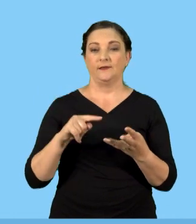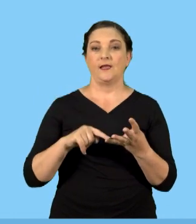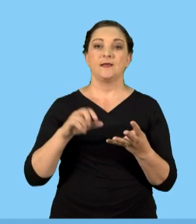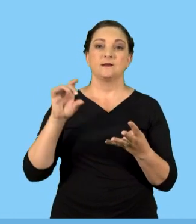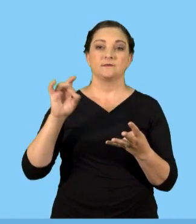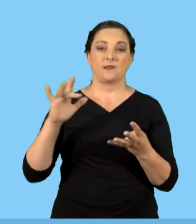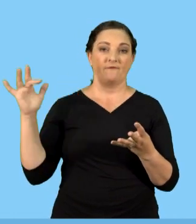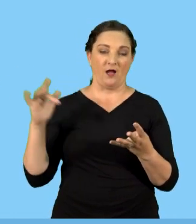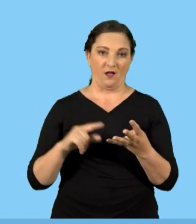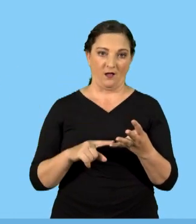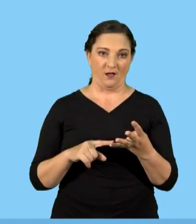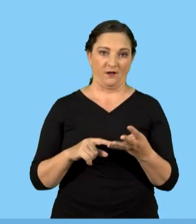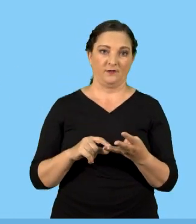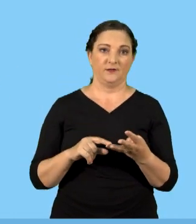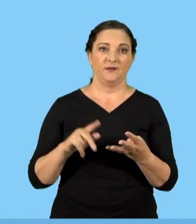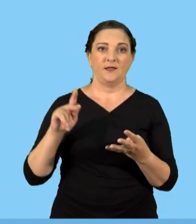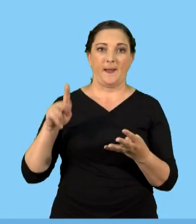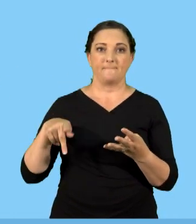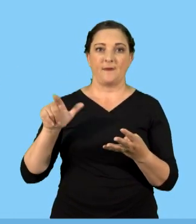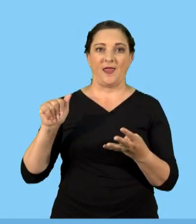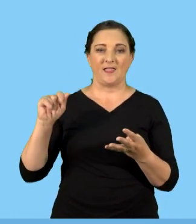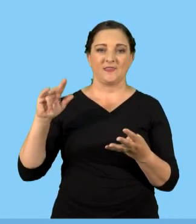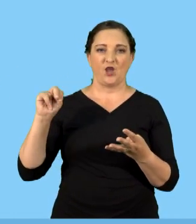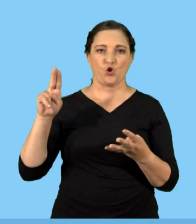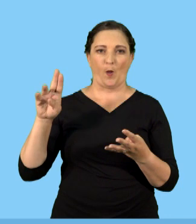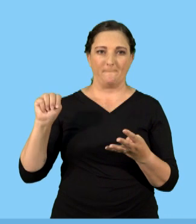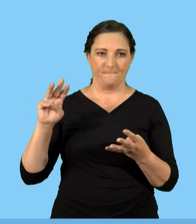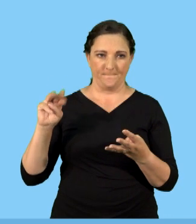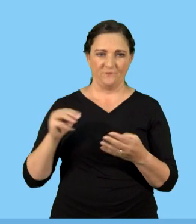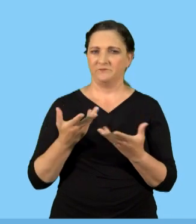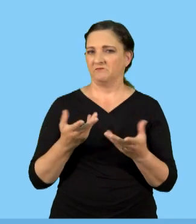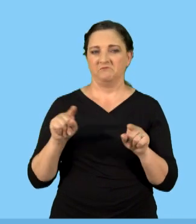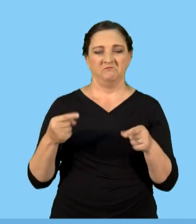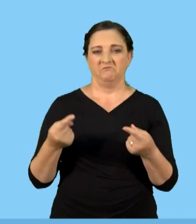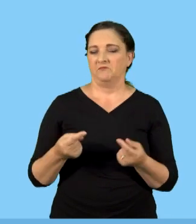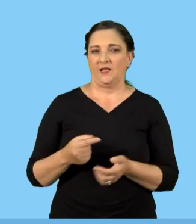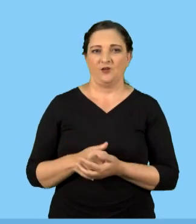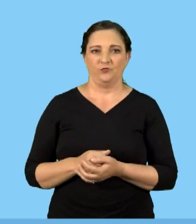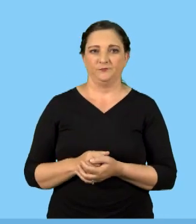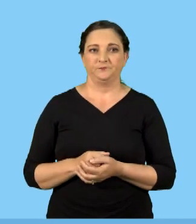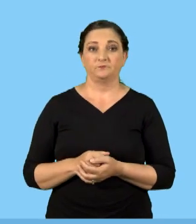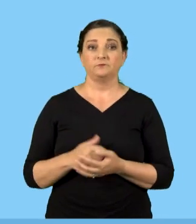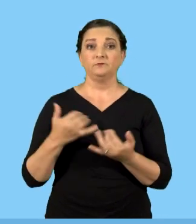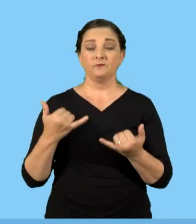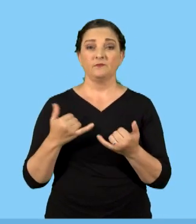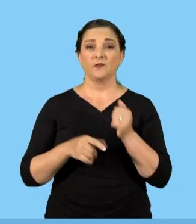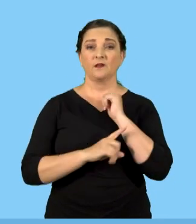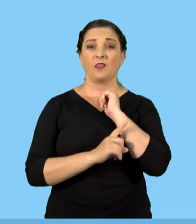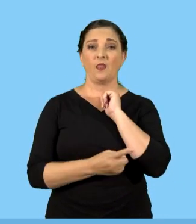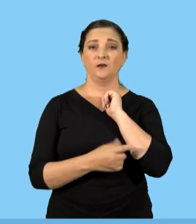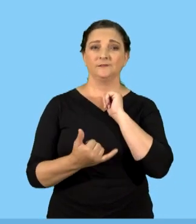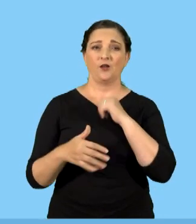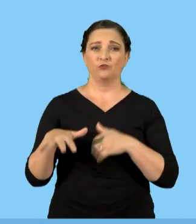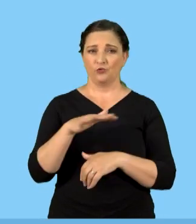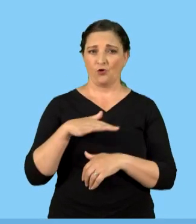tin, and then we have silver. And lastly, when the air in the specific area contains moisture, we refer